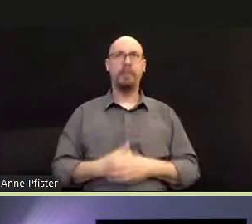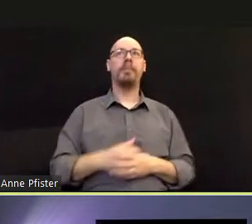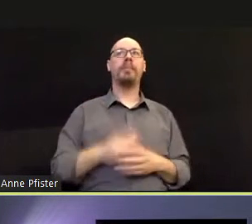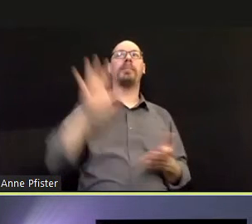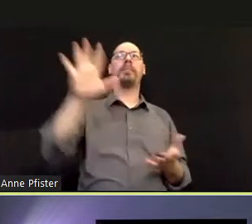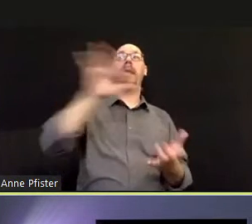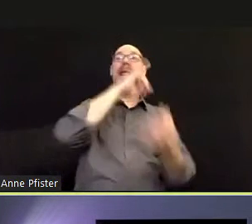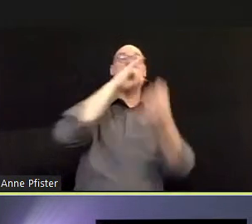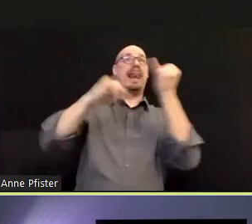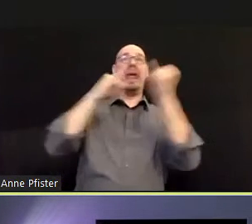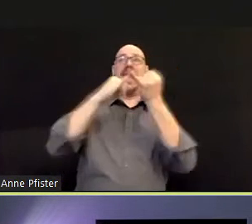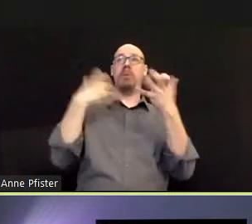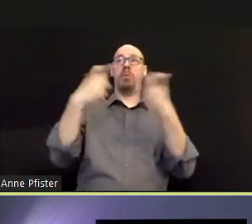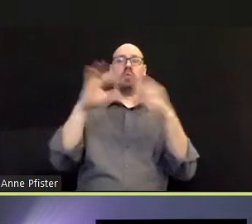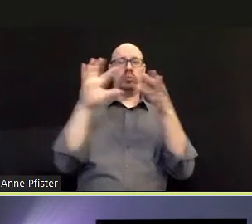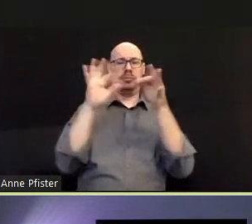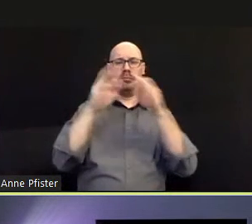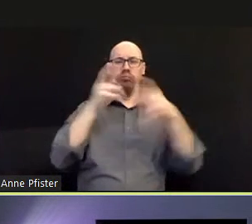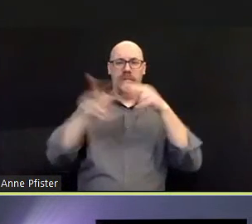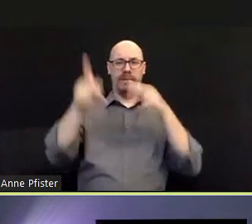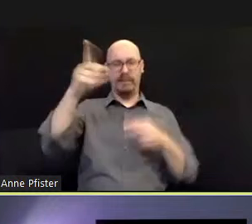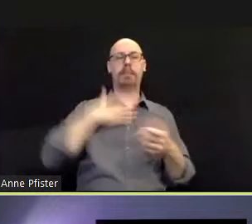friend.